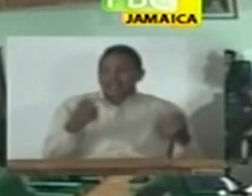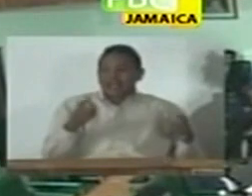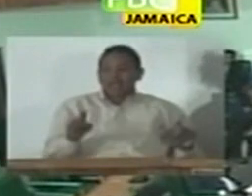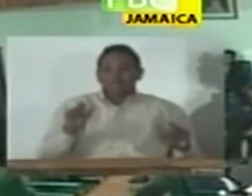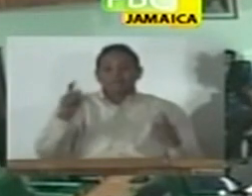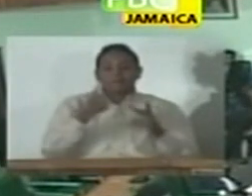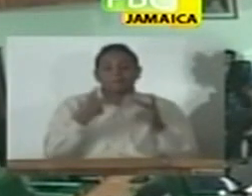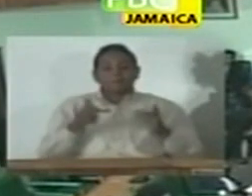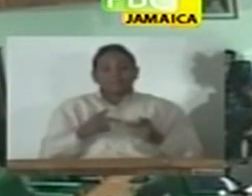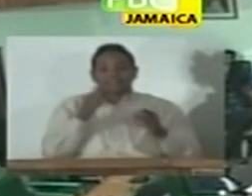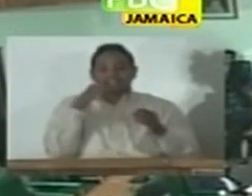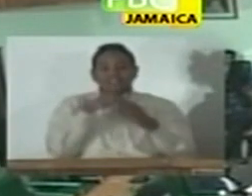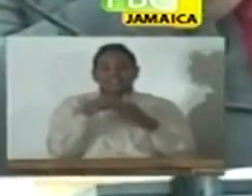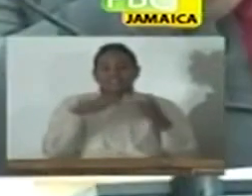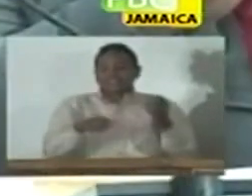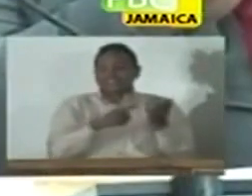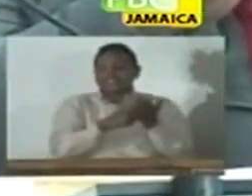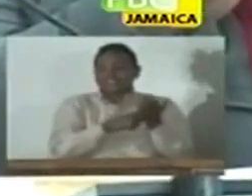not in this debate.